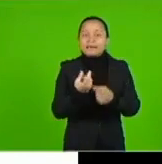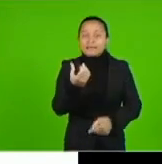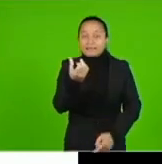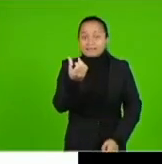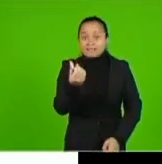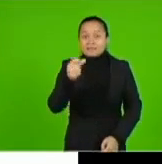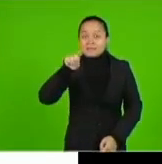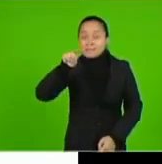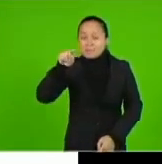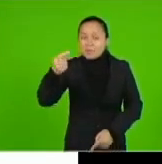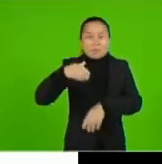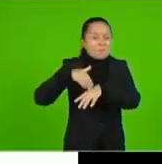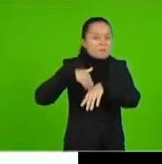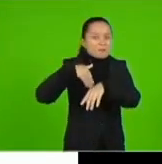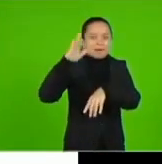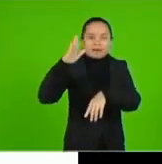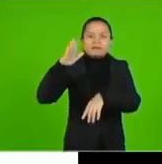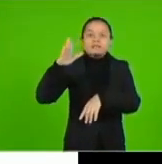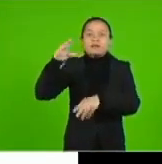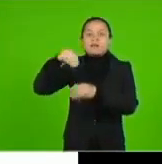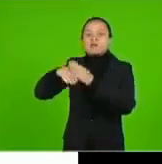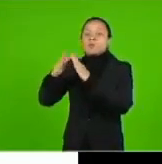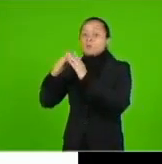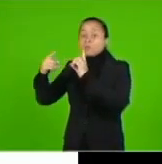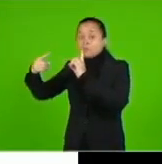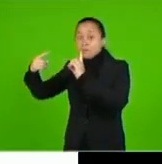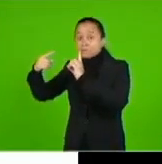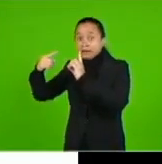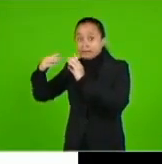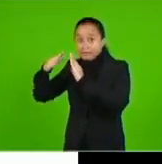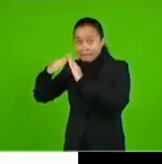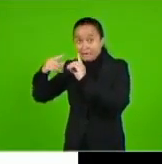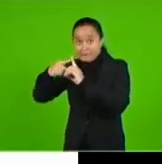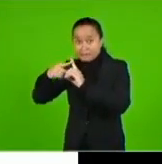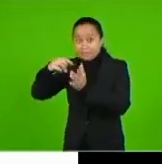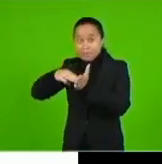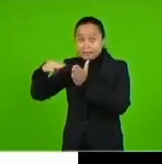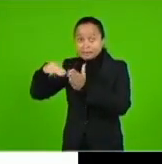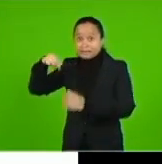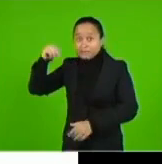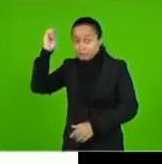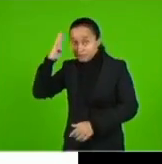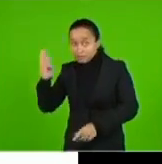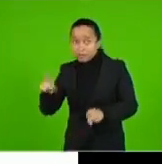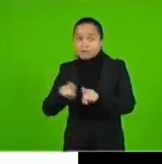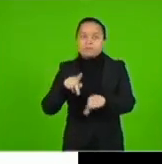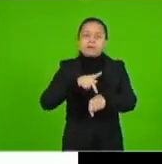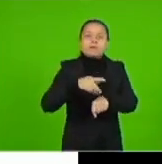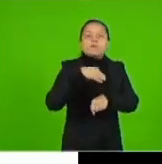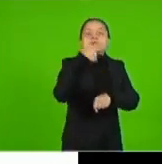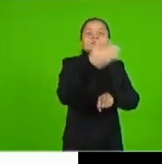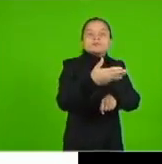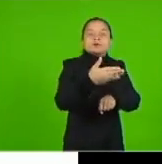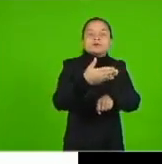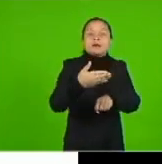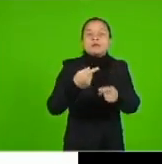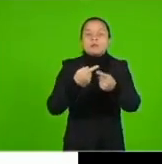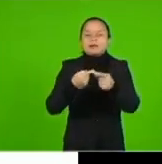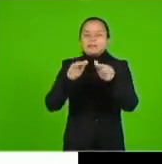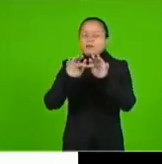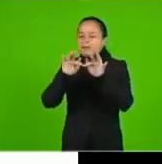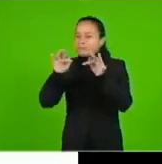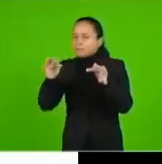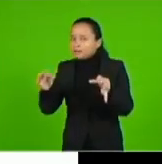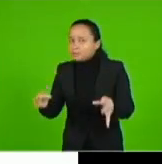a signature of Maranatha Christian Church. There are more than 180 places of services in Brazil